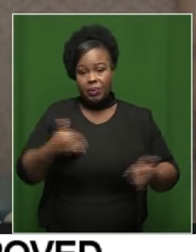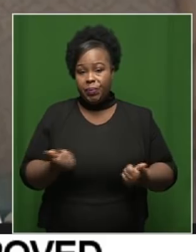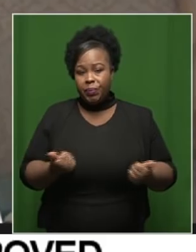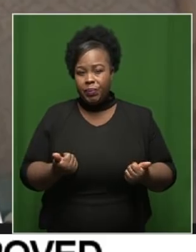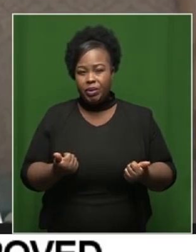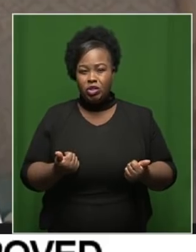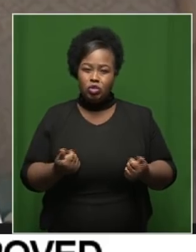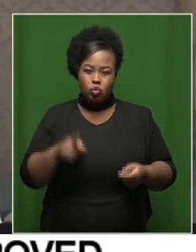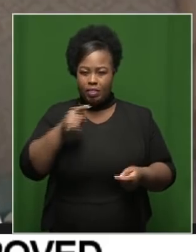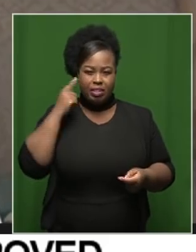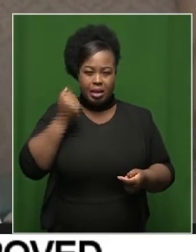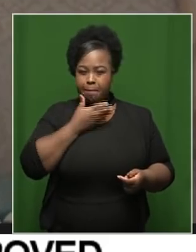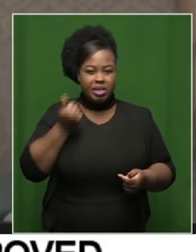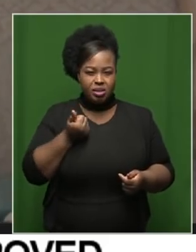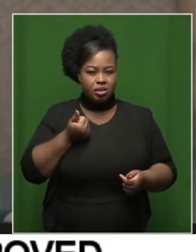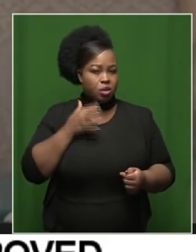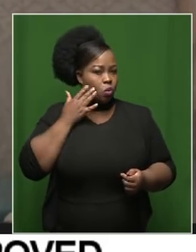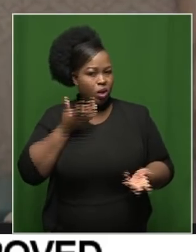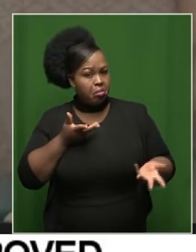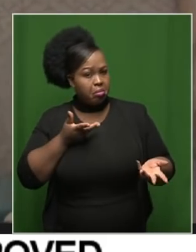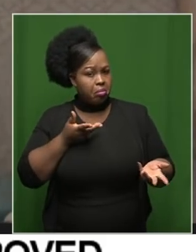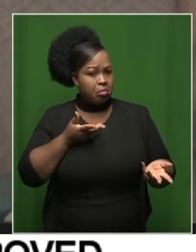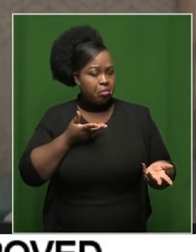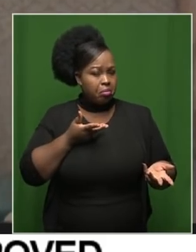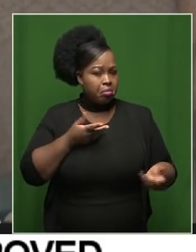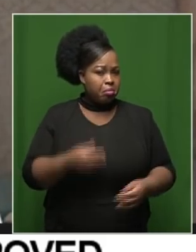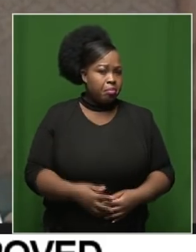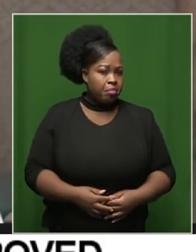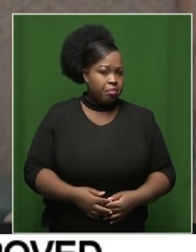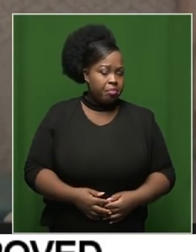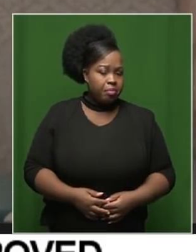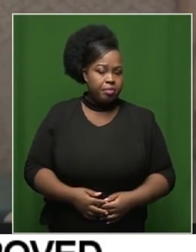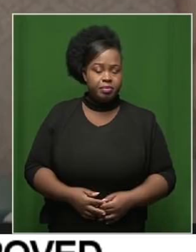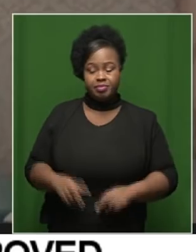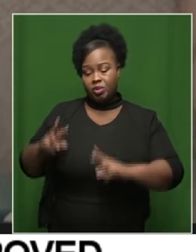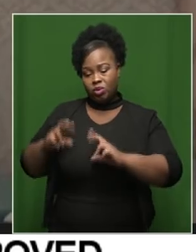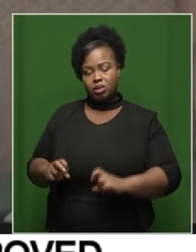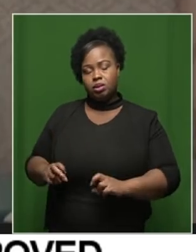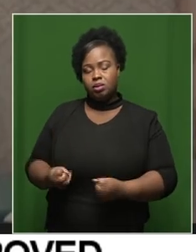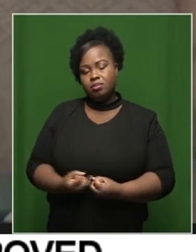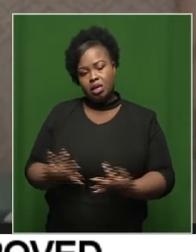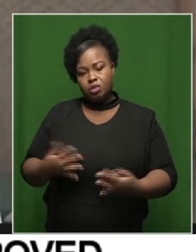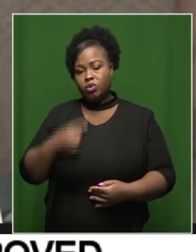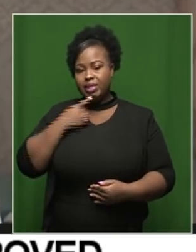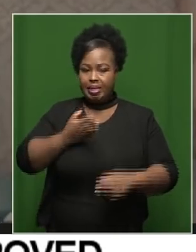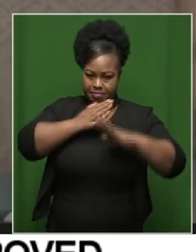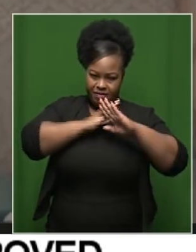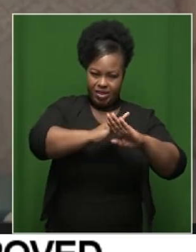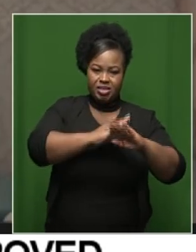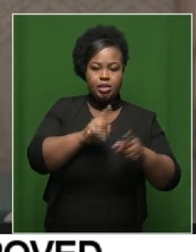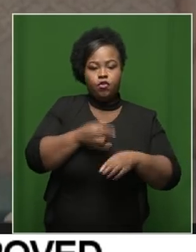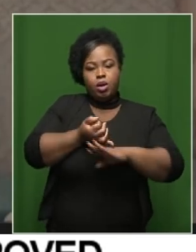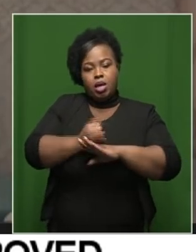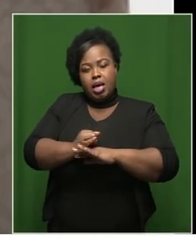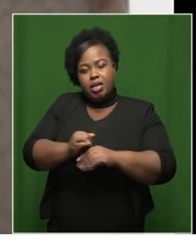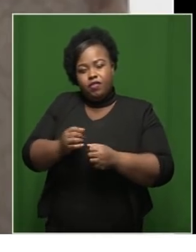When in COVID do you actually use it? Well, the studies are overwhelming in prevention and early treatment, although there